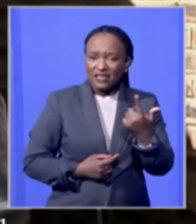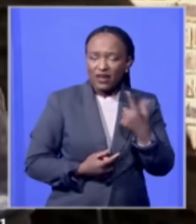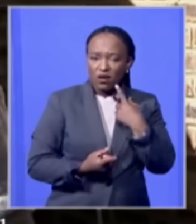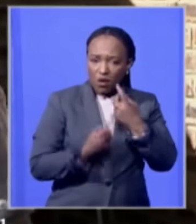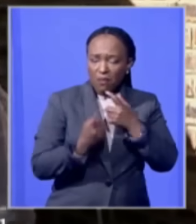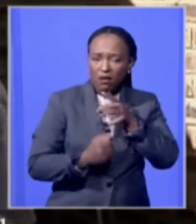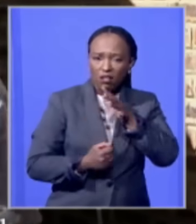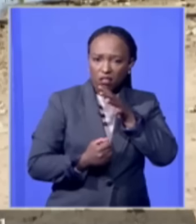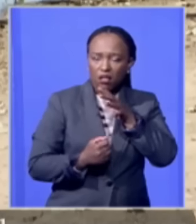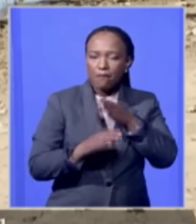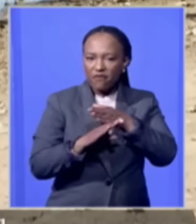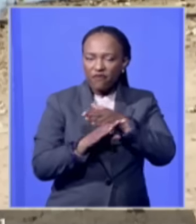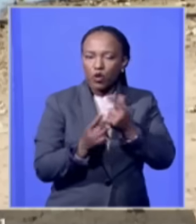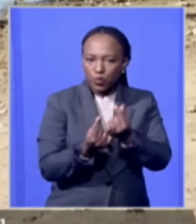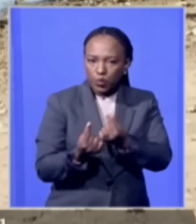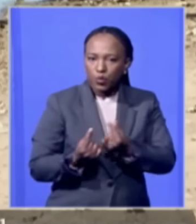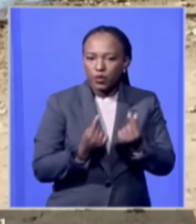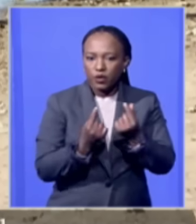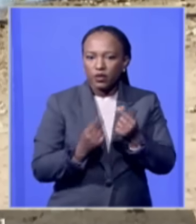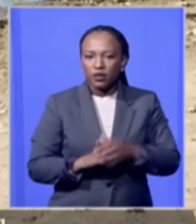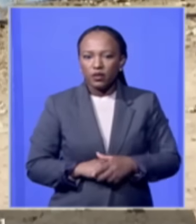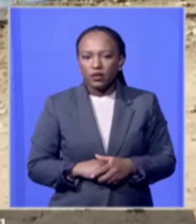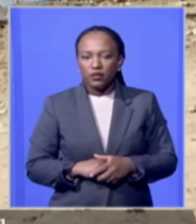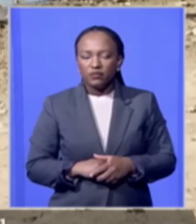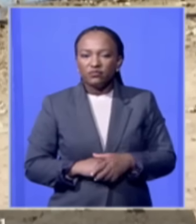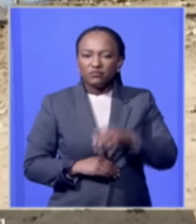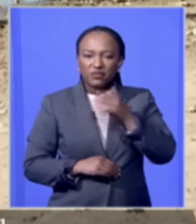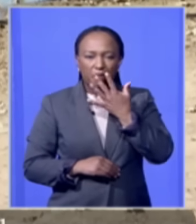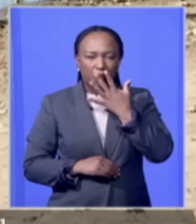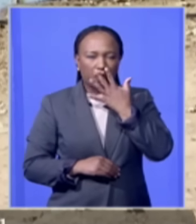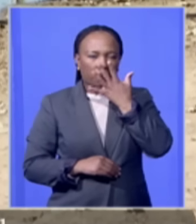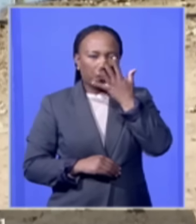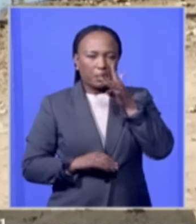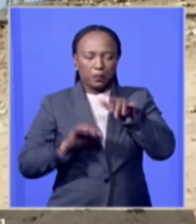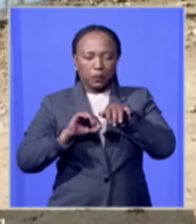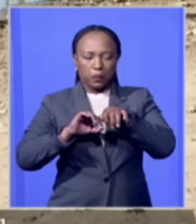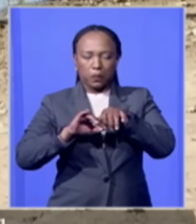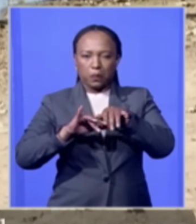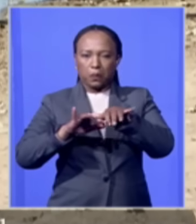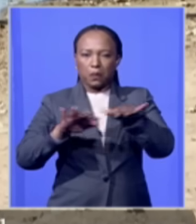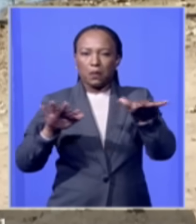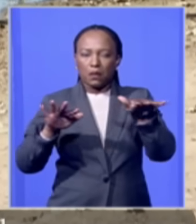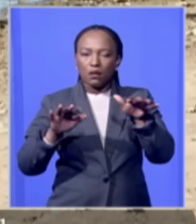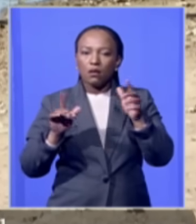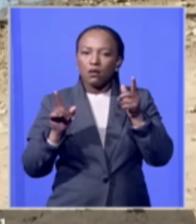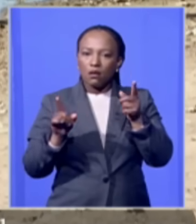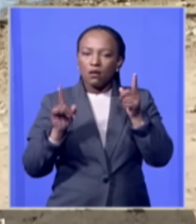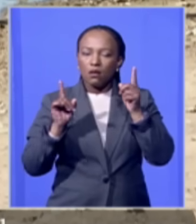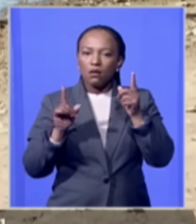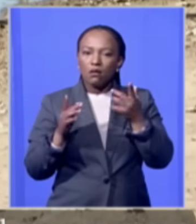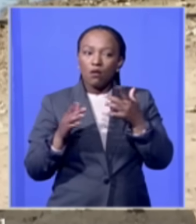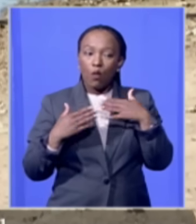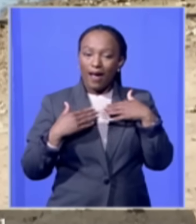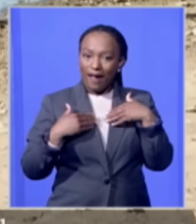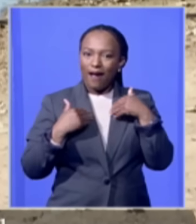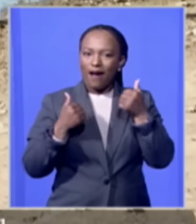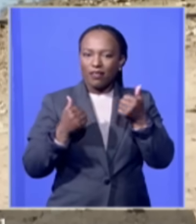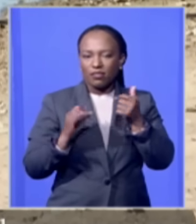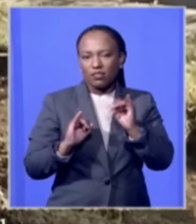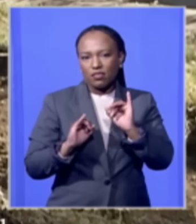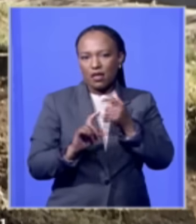before anything get done. Go feta monkgo le leswe, baagi ba re kotsi e kgolo ke go amega ga boitekanelo jwa bone.